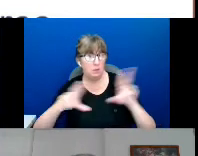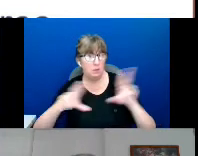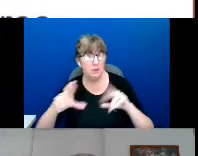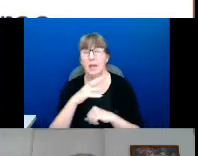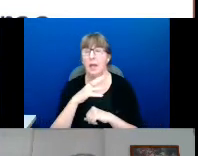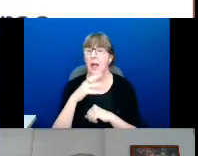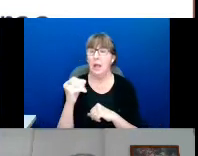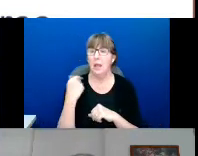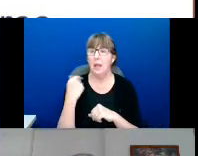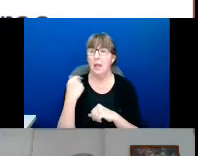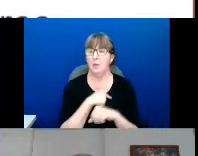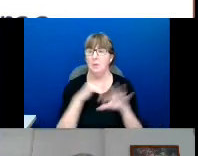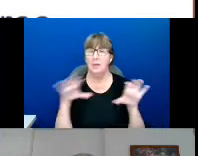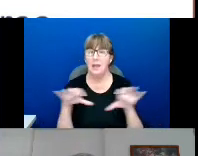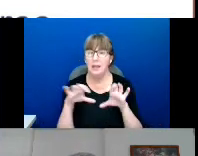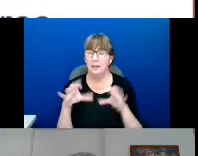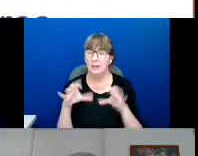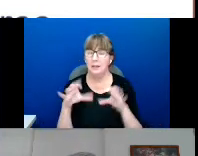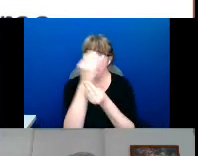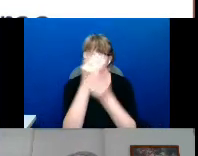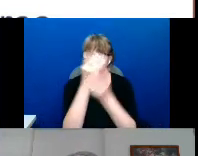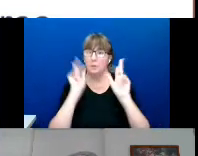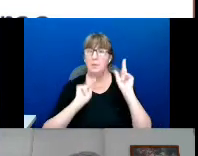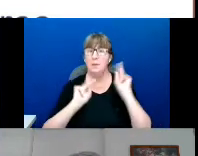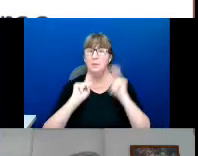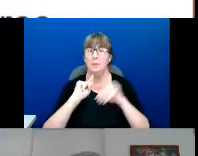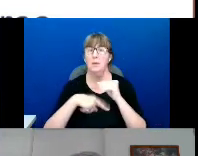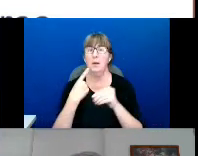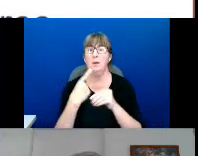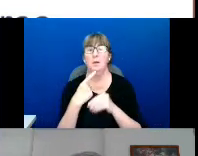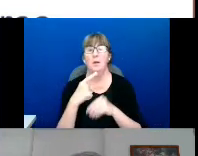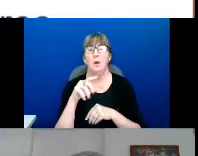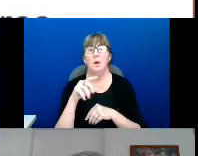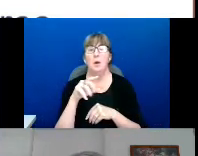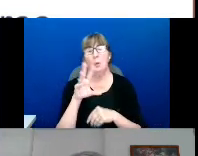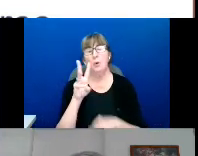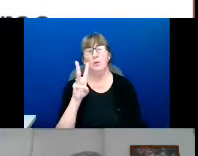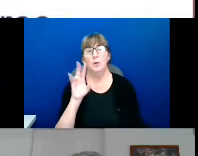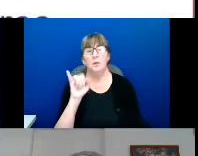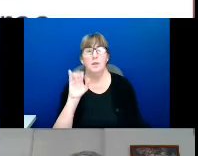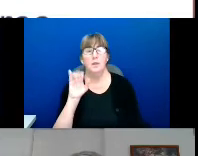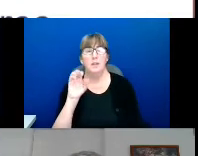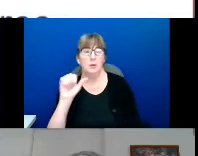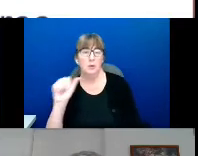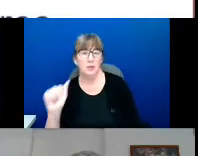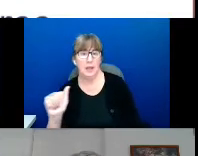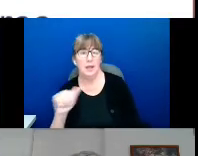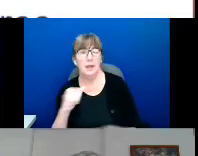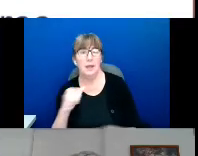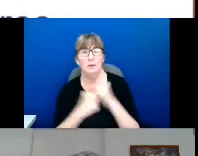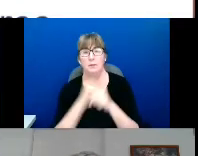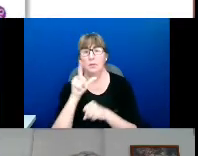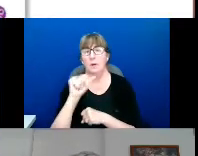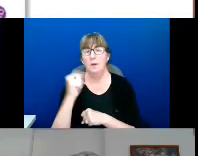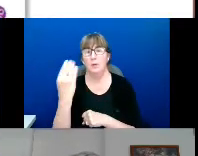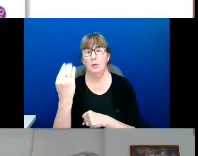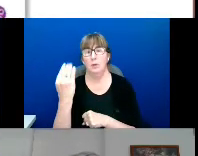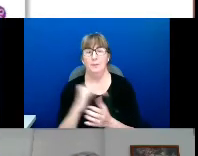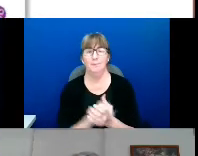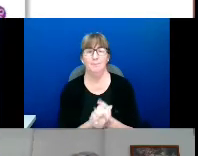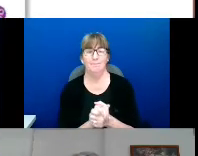very active in informing folks about the Workforce Innovation Opportunity Act reauthorization of 2014.